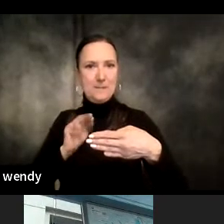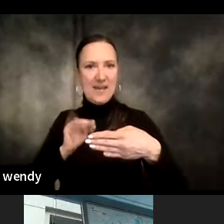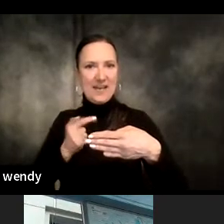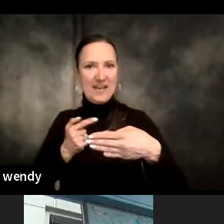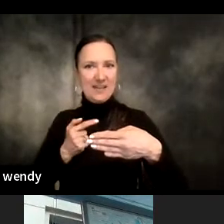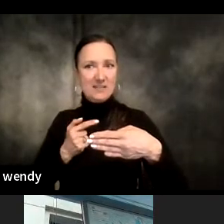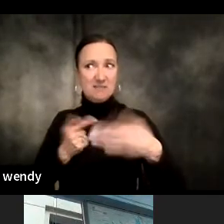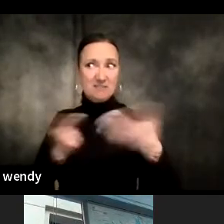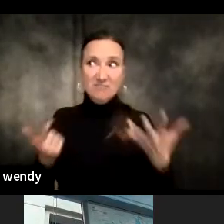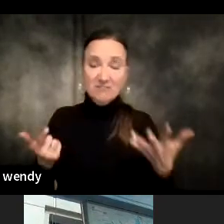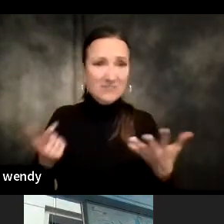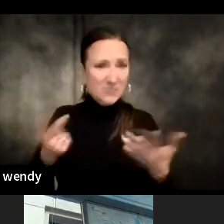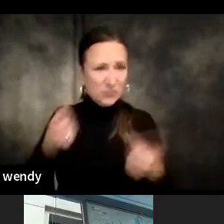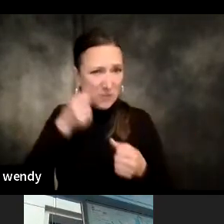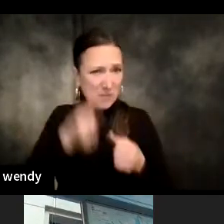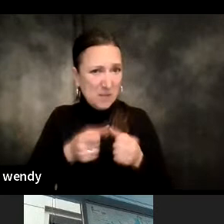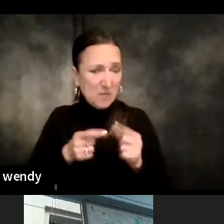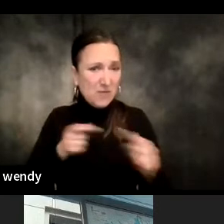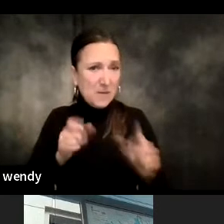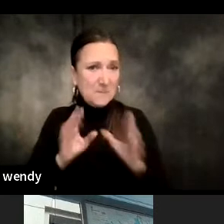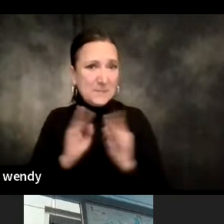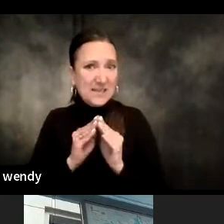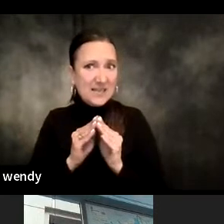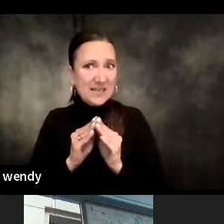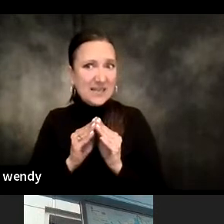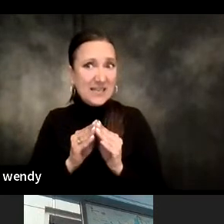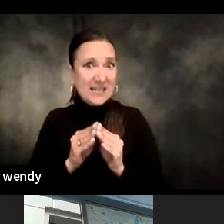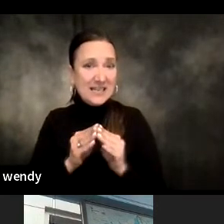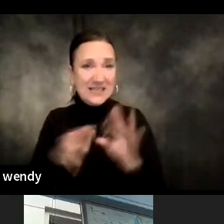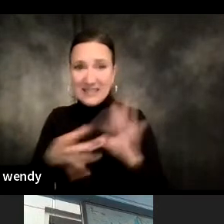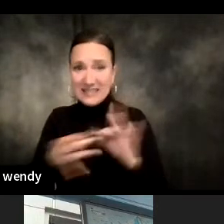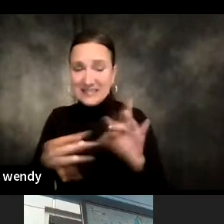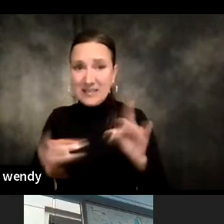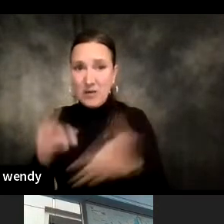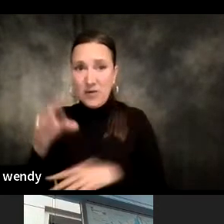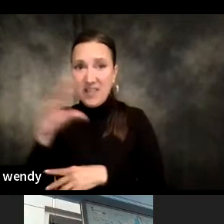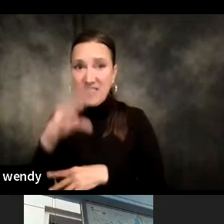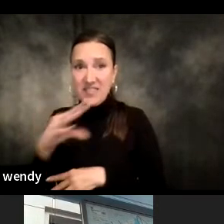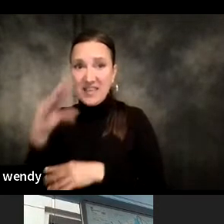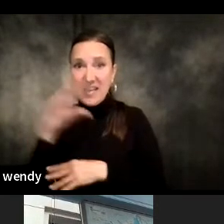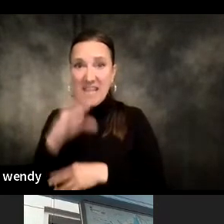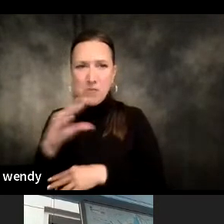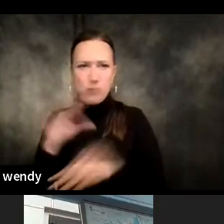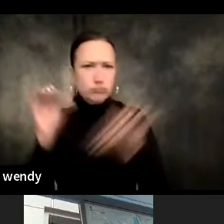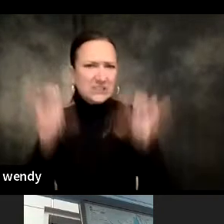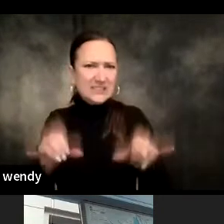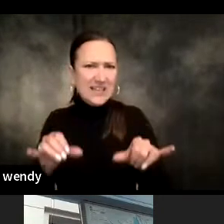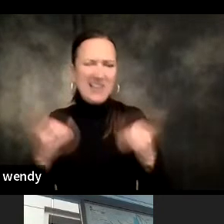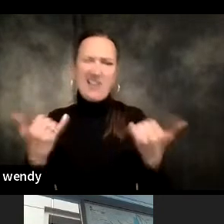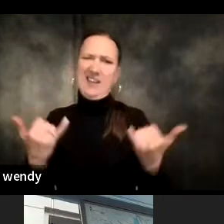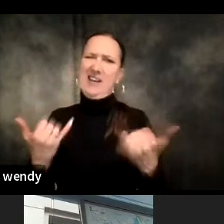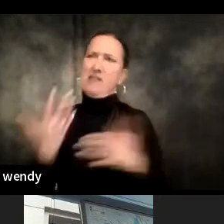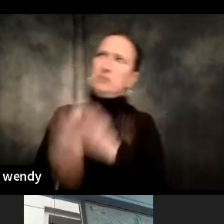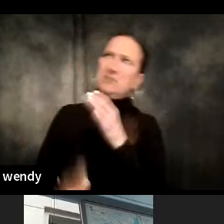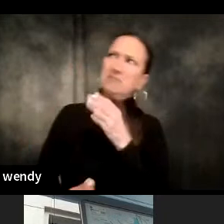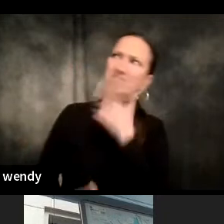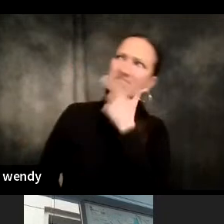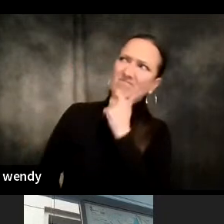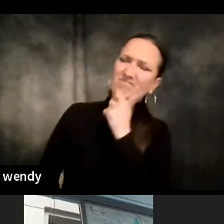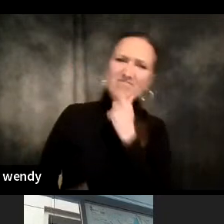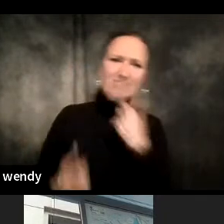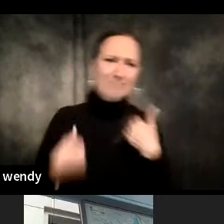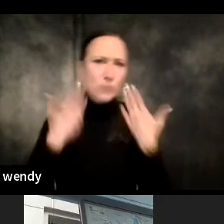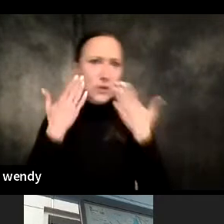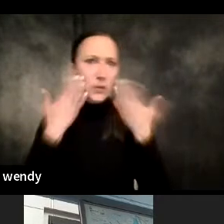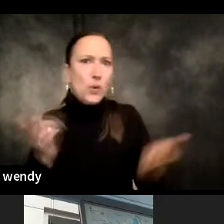you all can recall, during that meeting, it was stated that that camera was there and it was not going to move. And so now the camera's not there at all and we don't